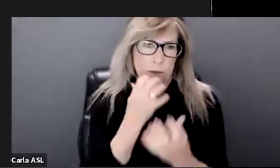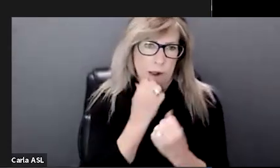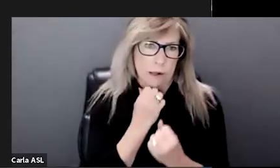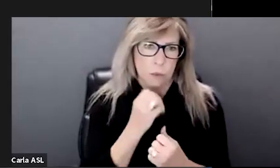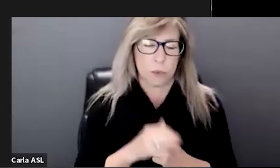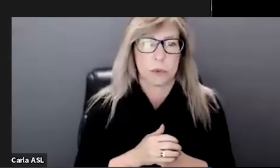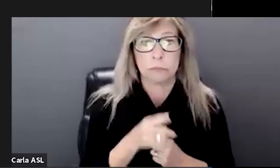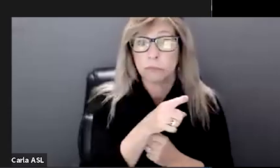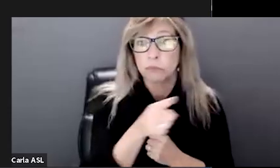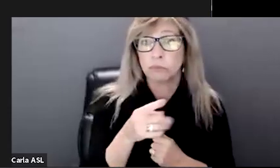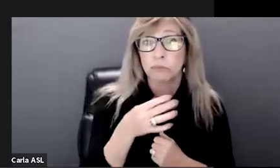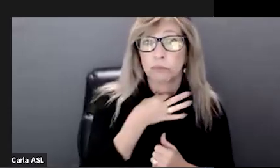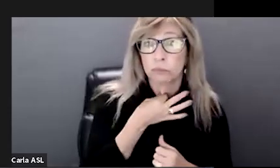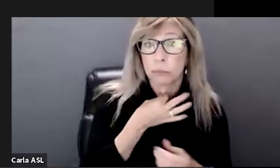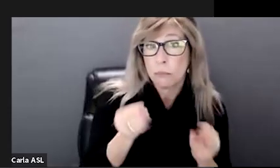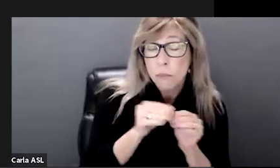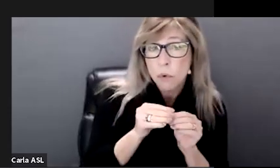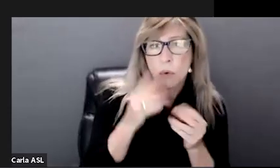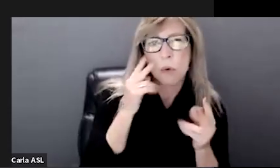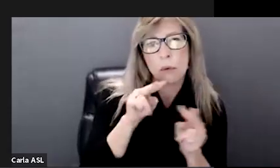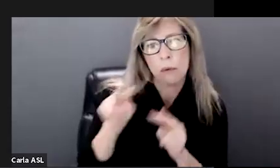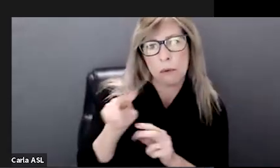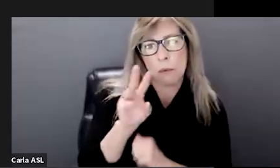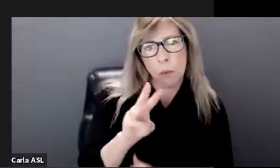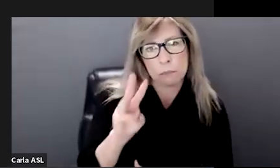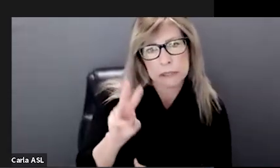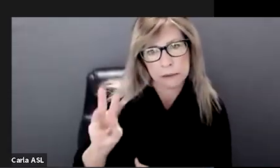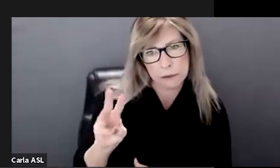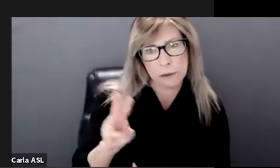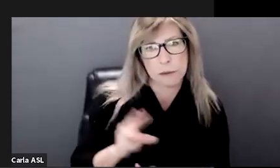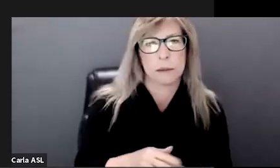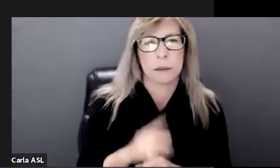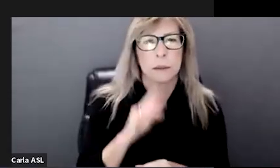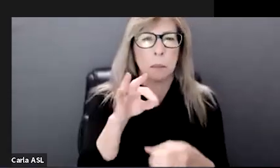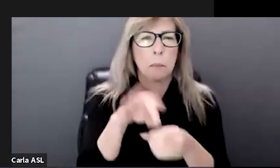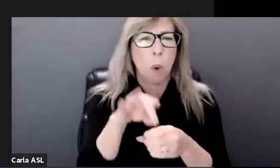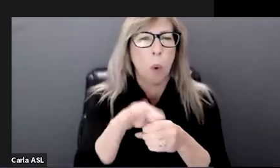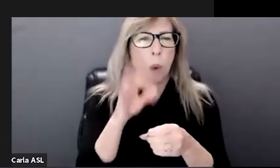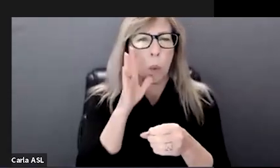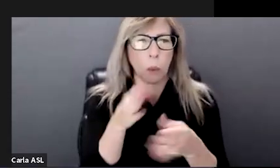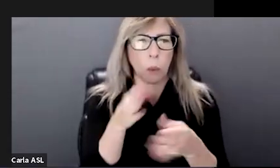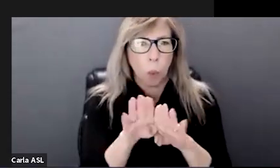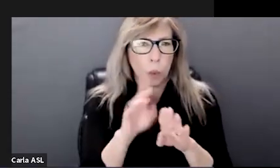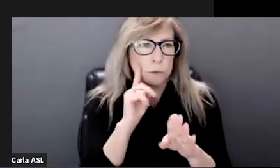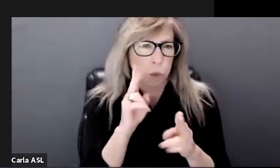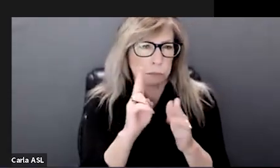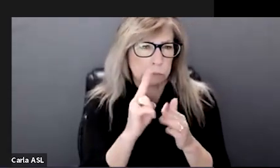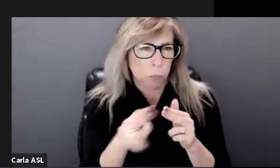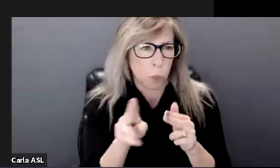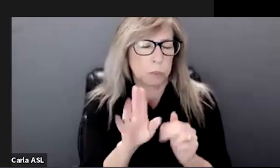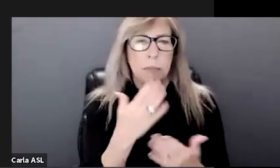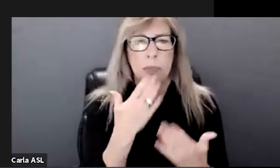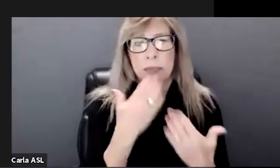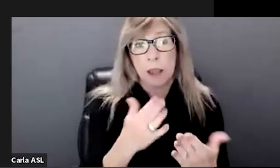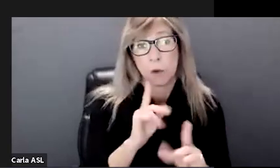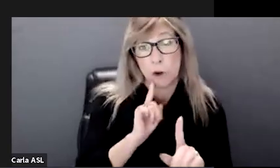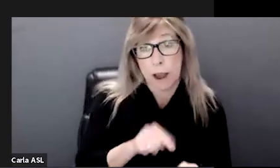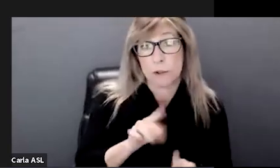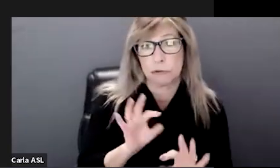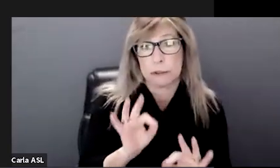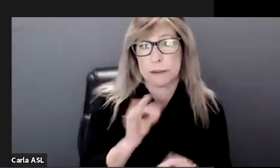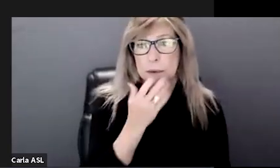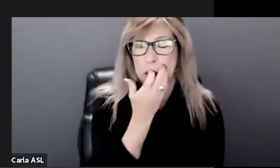about us later, I encourage you to visit our website, and I'll just end the poll here for a moment. Thank you so much for